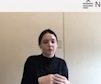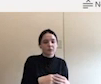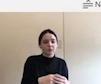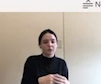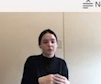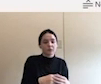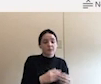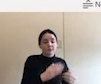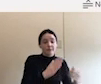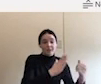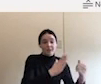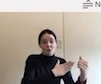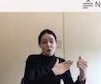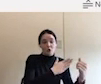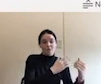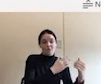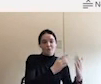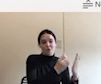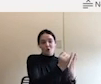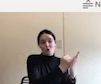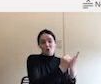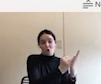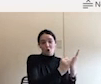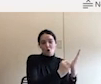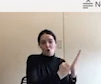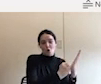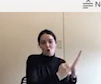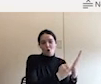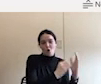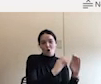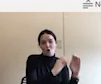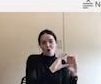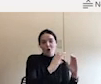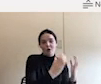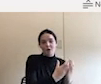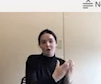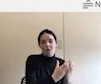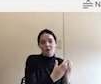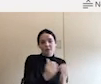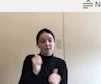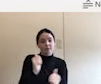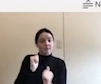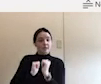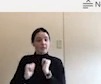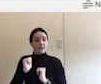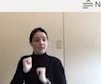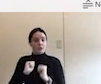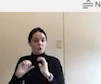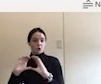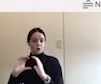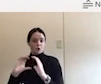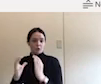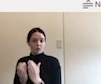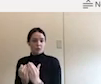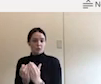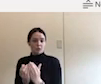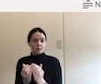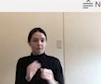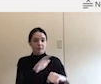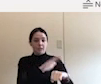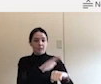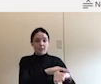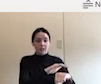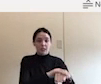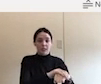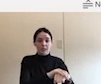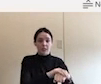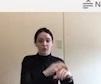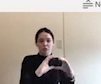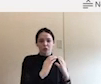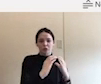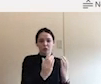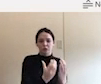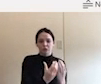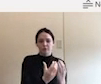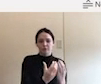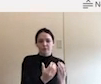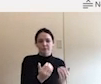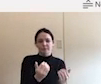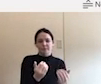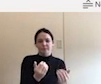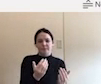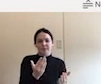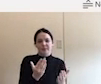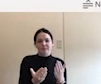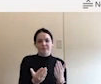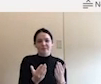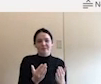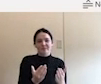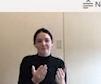art class, a theater class, and a literature class to reconstruct Dr.